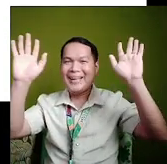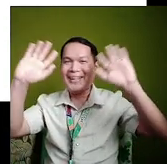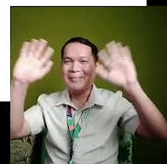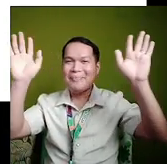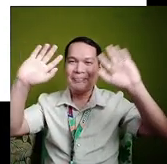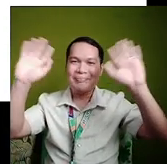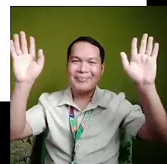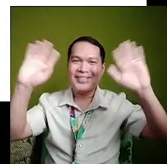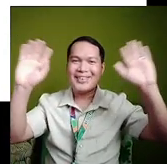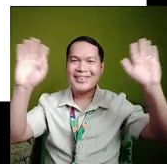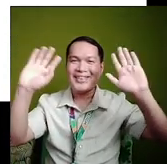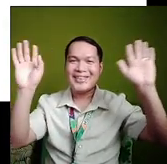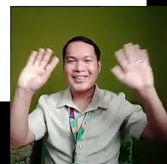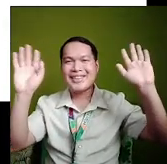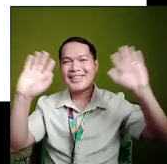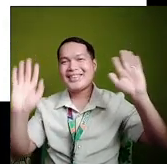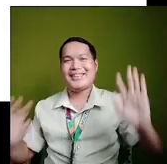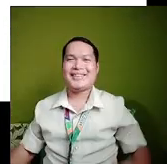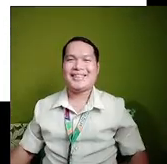paalam paalam